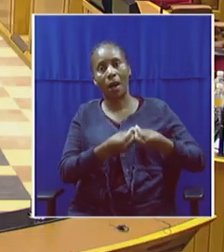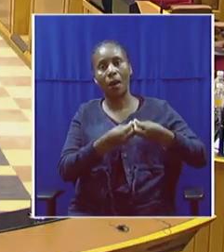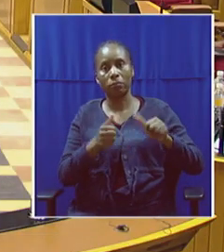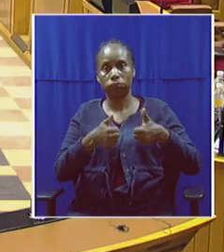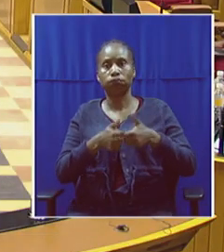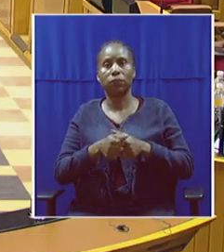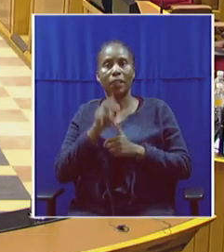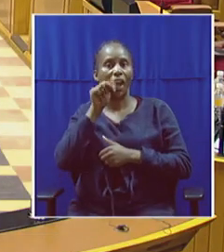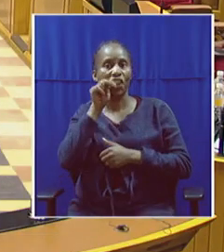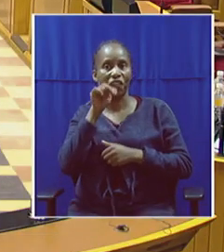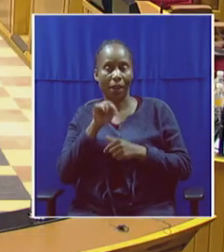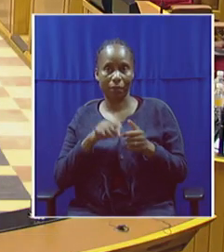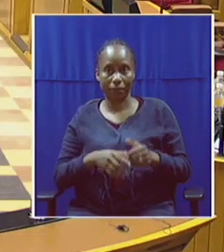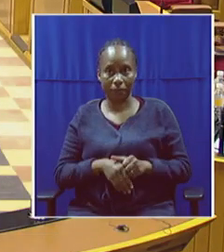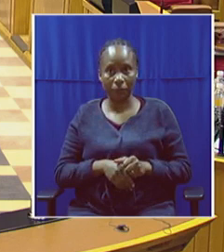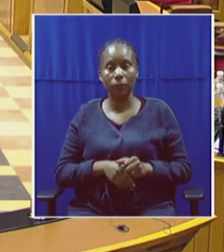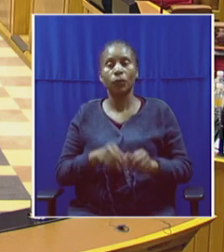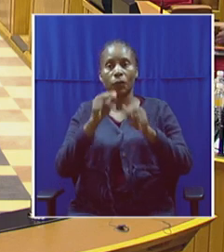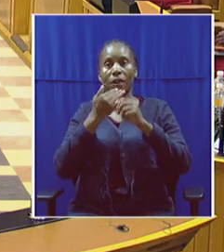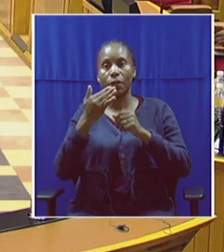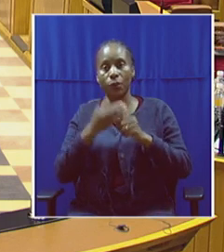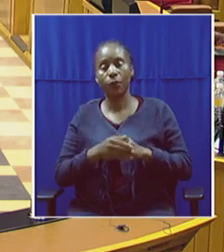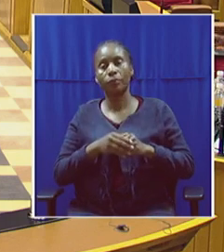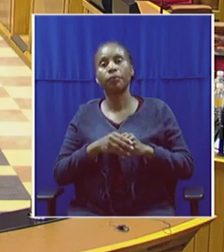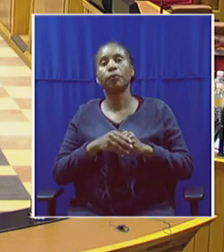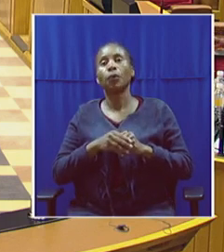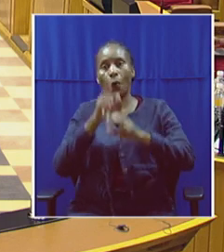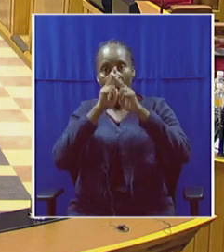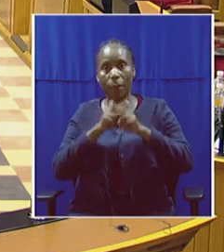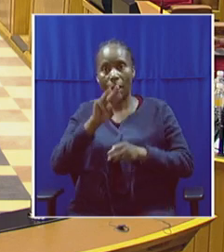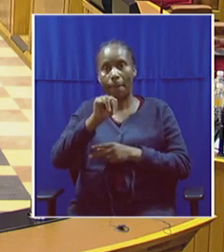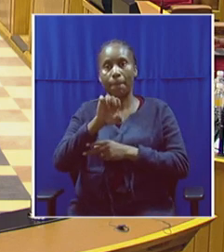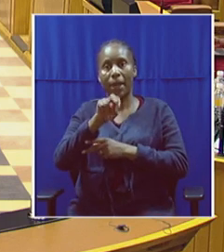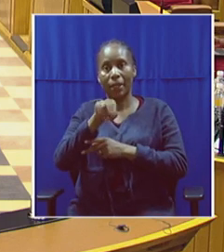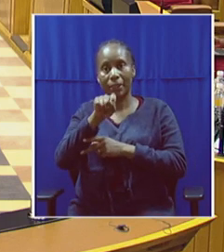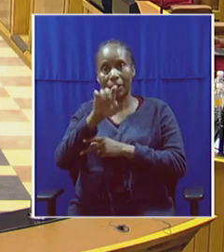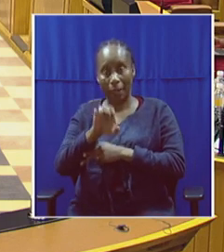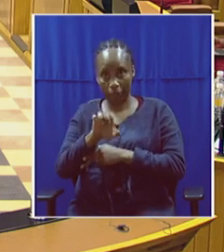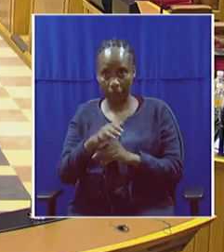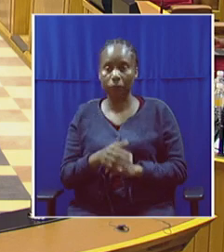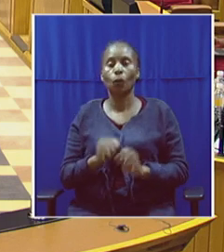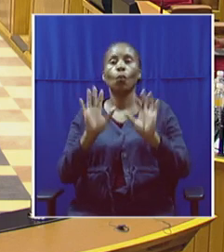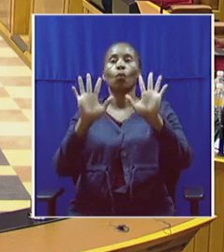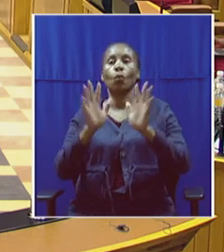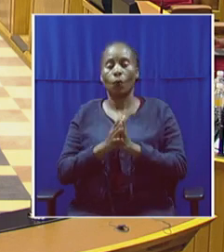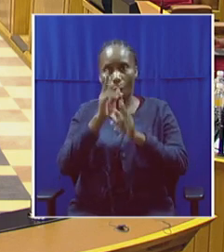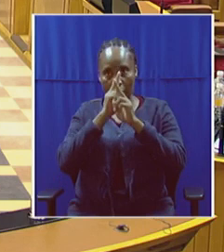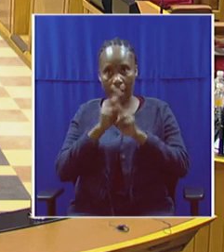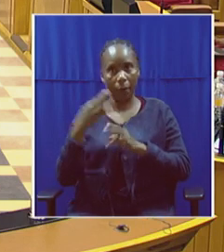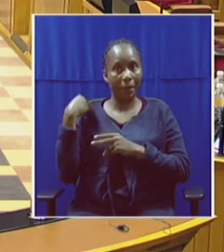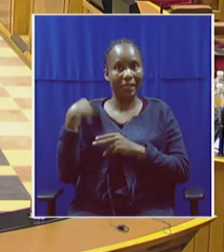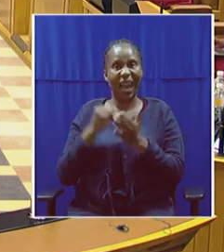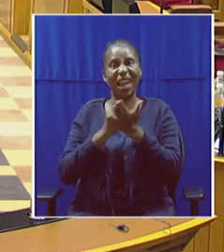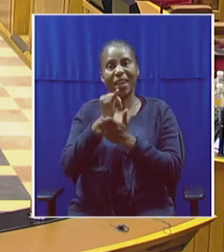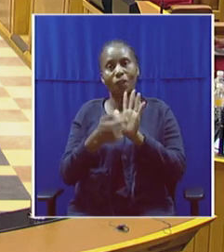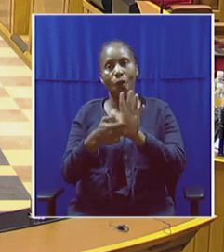M it's your time uh honorable Minister you earlier on indicated